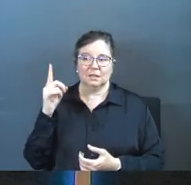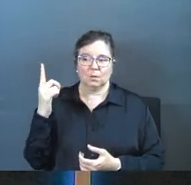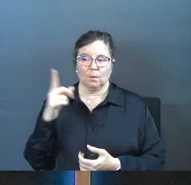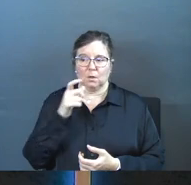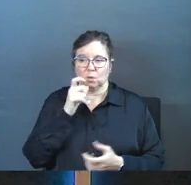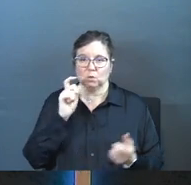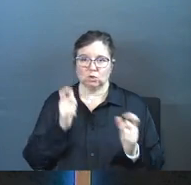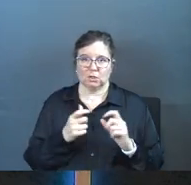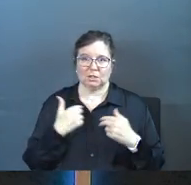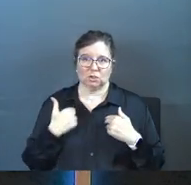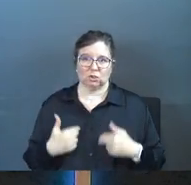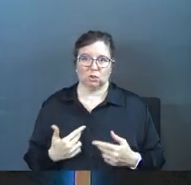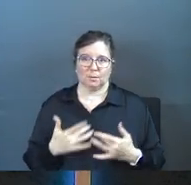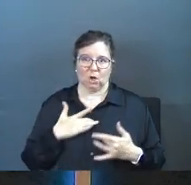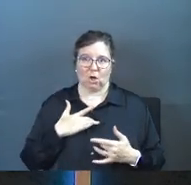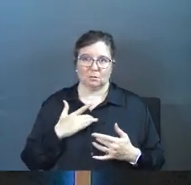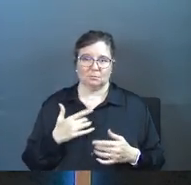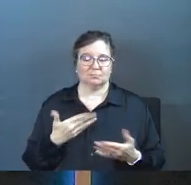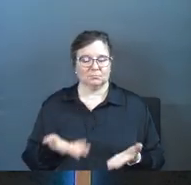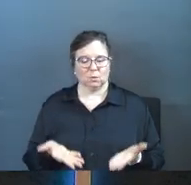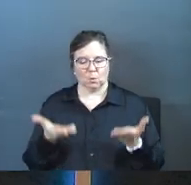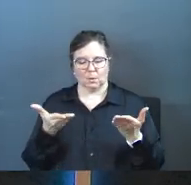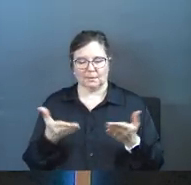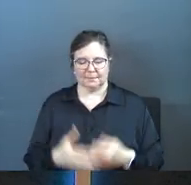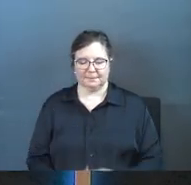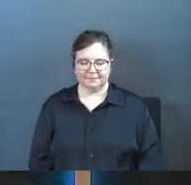He is the one who changes human hearts. Would you guys stand?